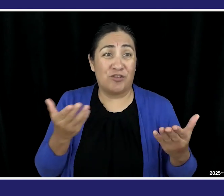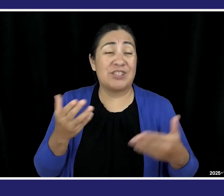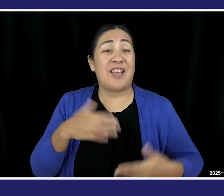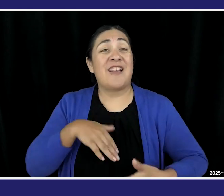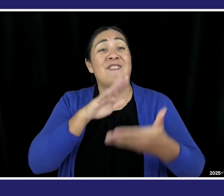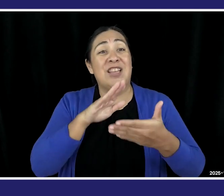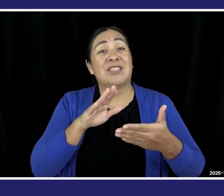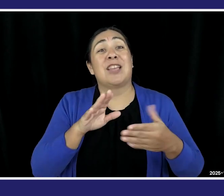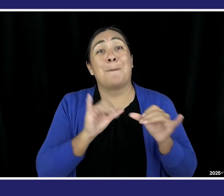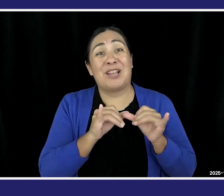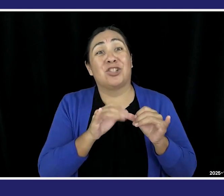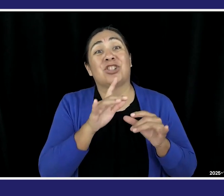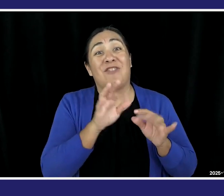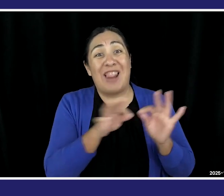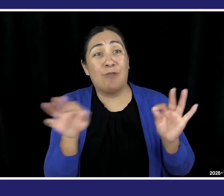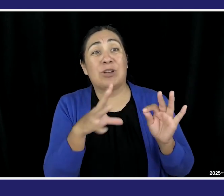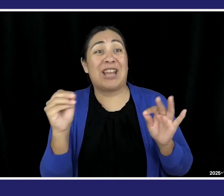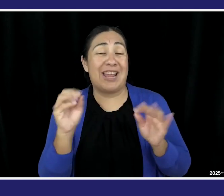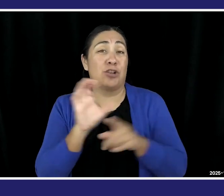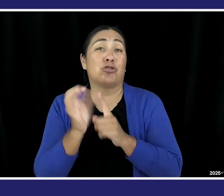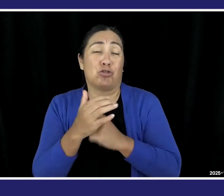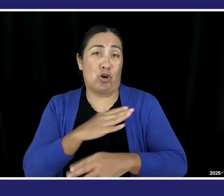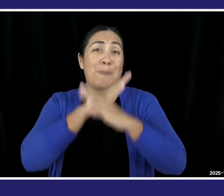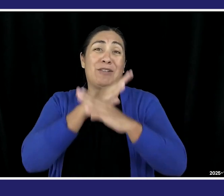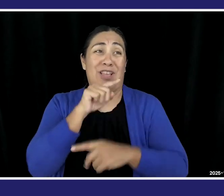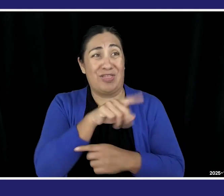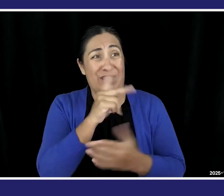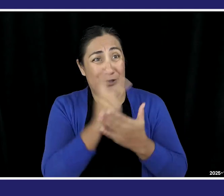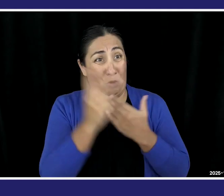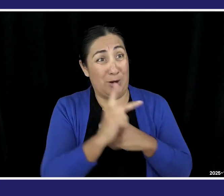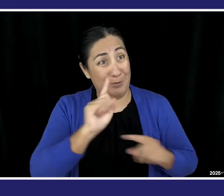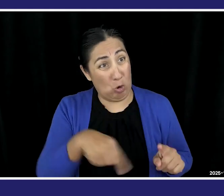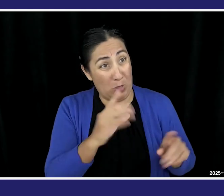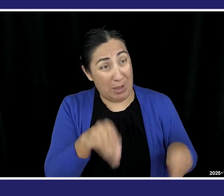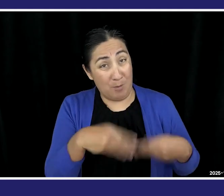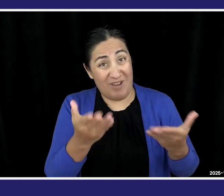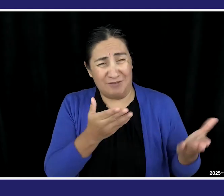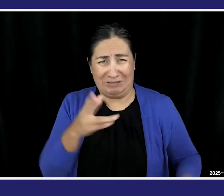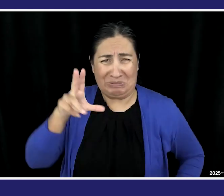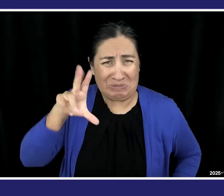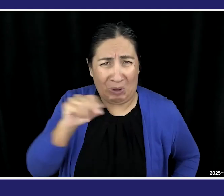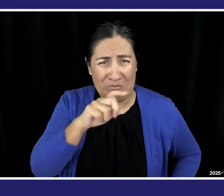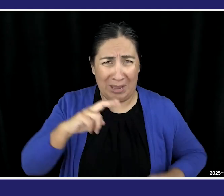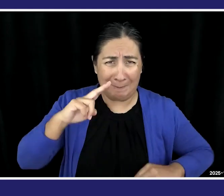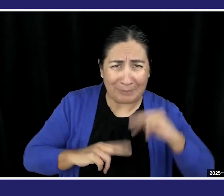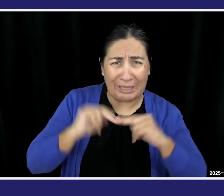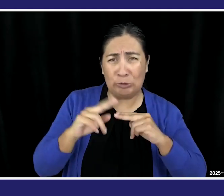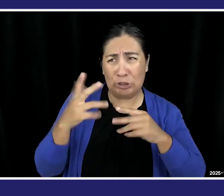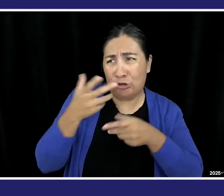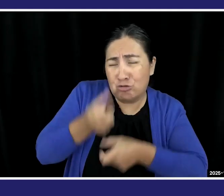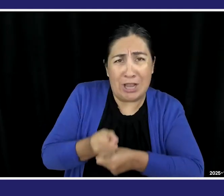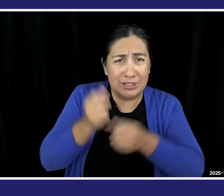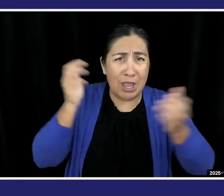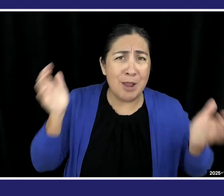and cultural barriers. These programs don't just provide services, they build trust, promote prevention,